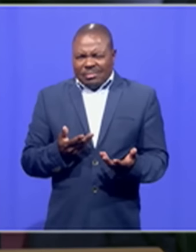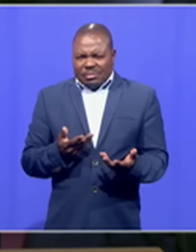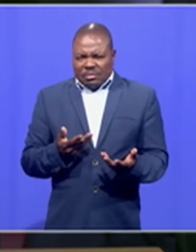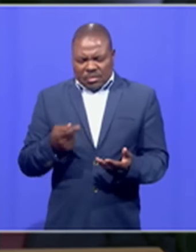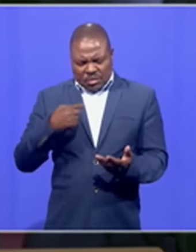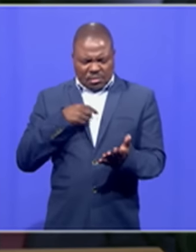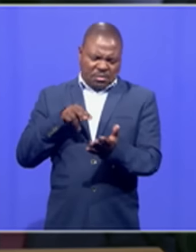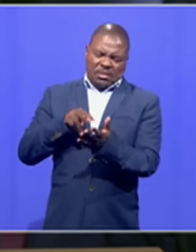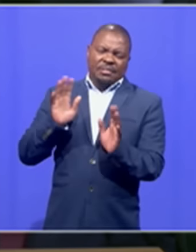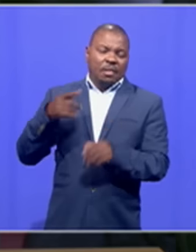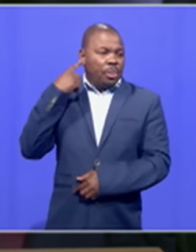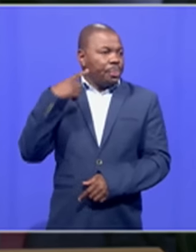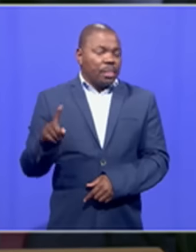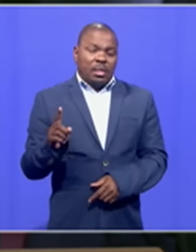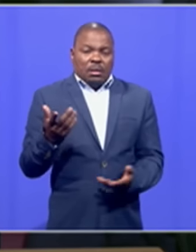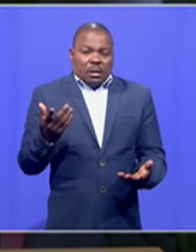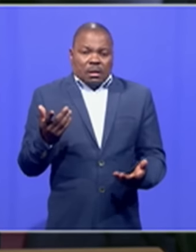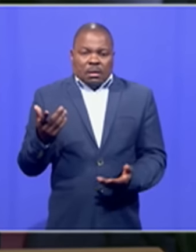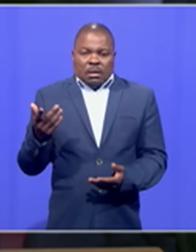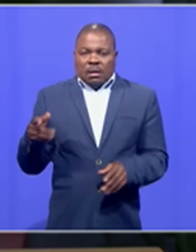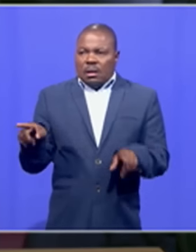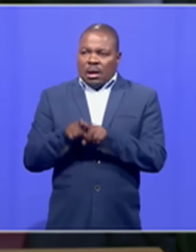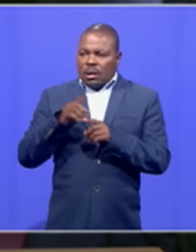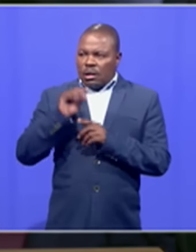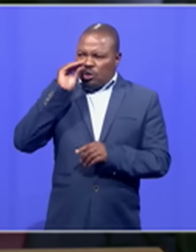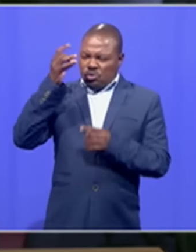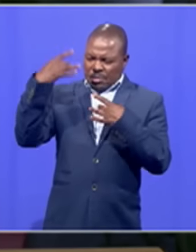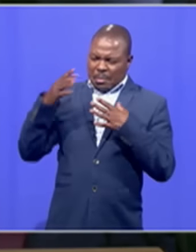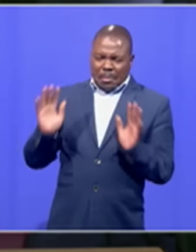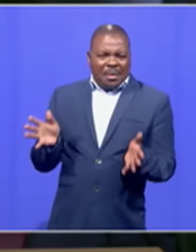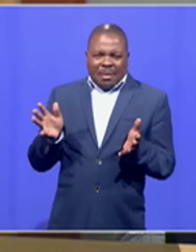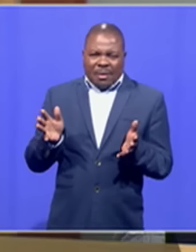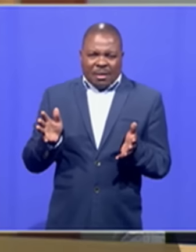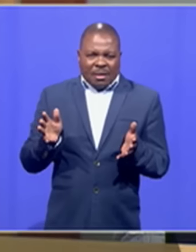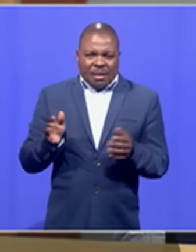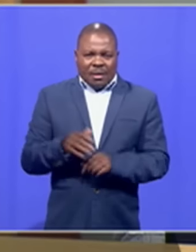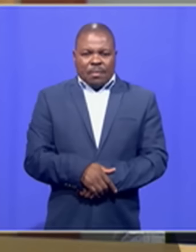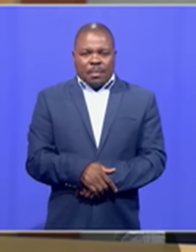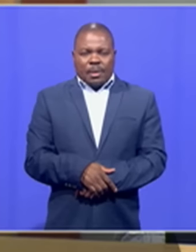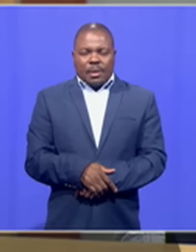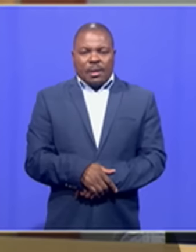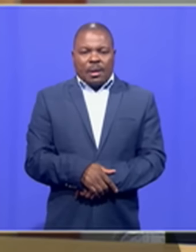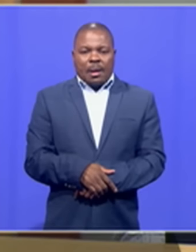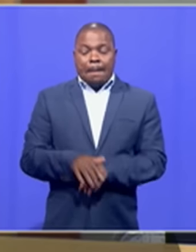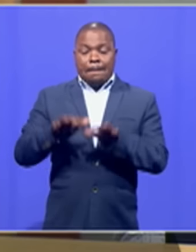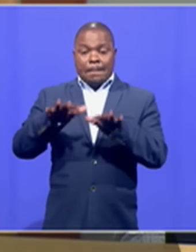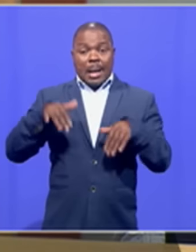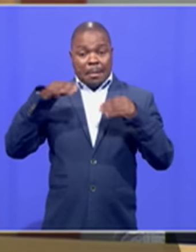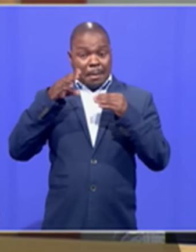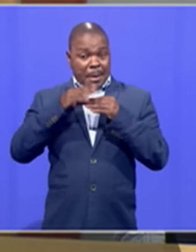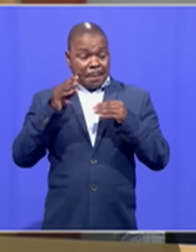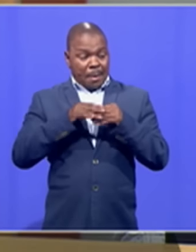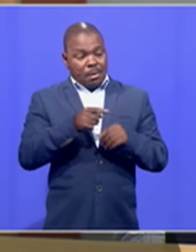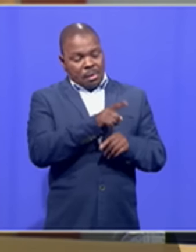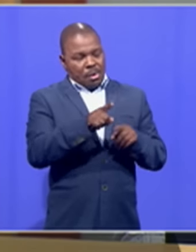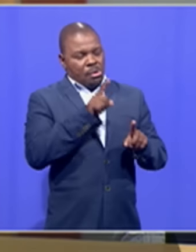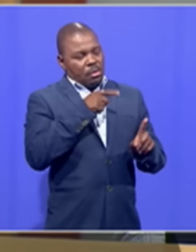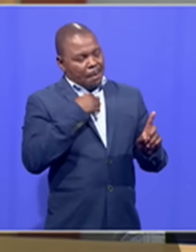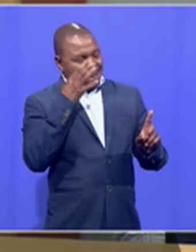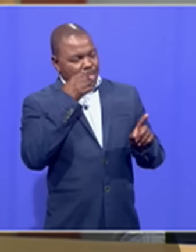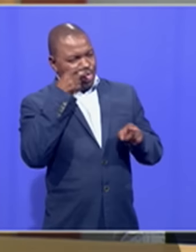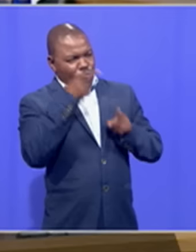you just ignore it. Oh, it's just breaking news to people that he knows. Maloko a parlamente a latofatša